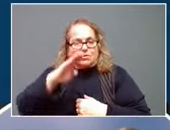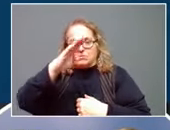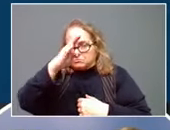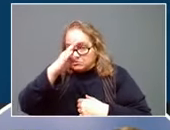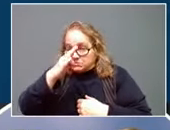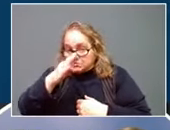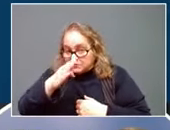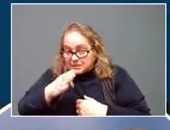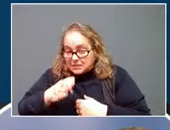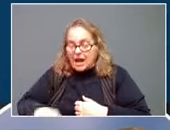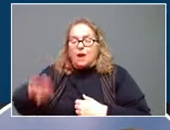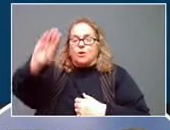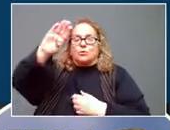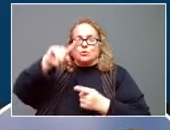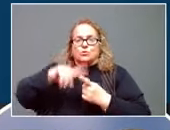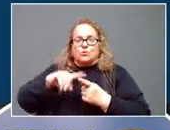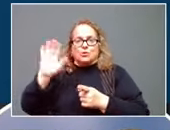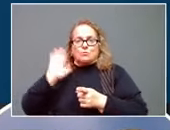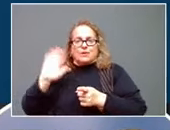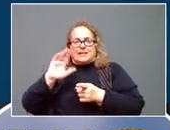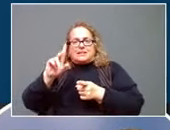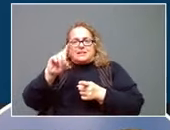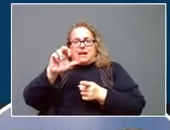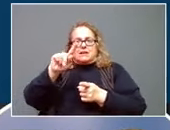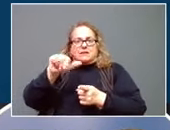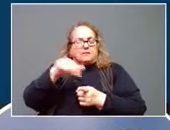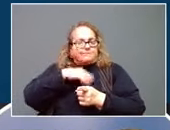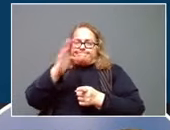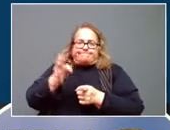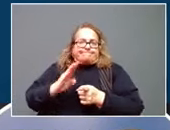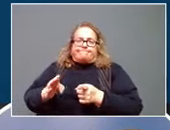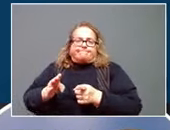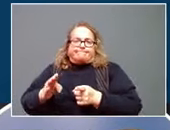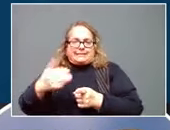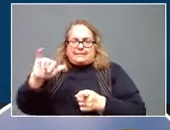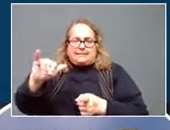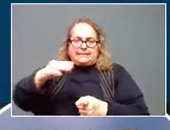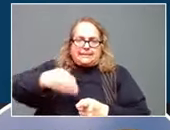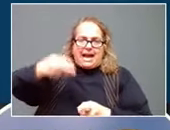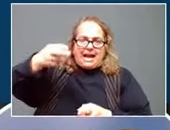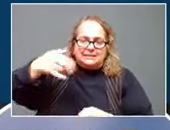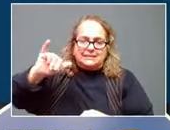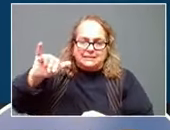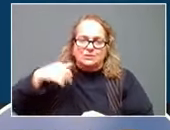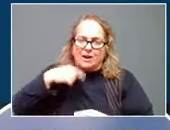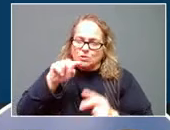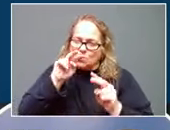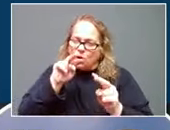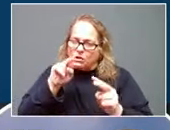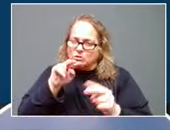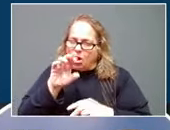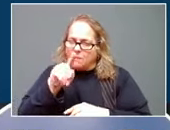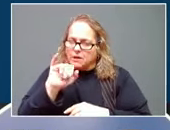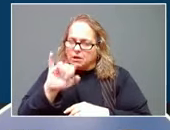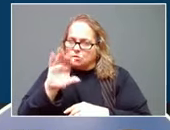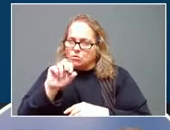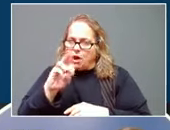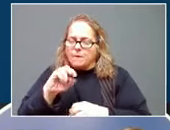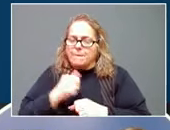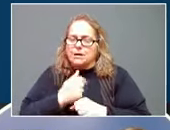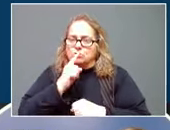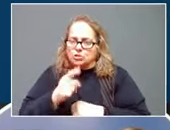it down to the pre-Delta levels. And so we'll be watching Omicron pretty closely because we certainly don't want